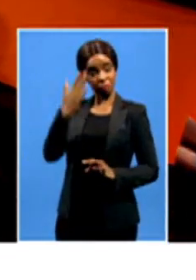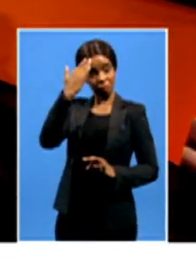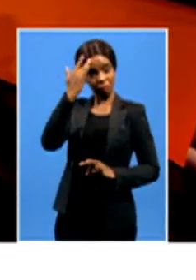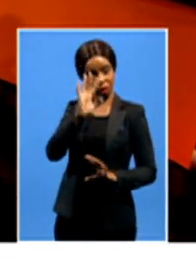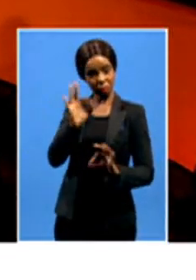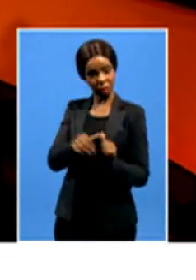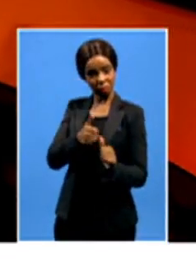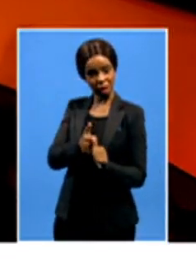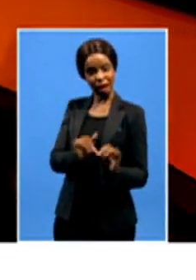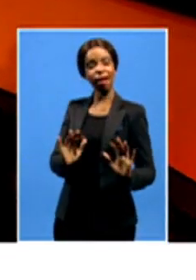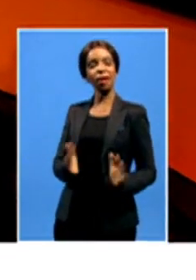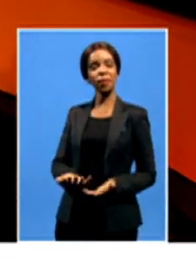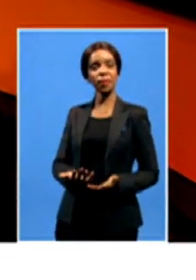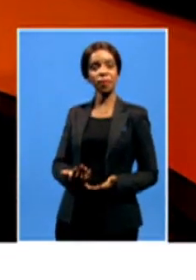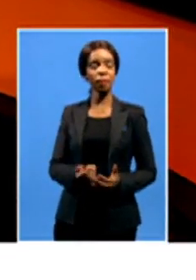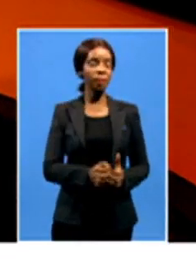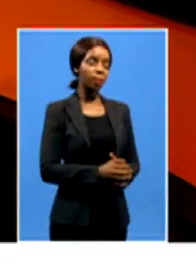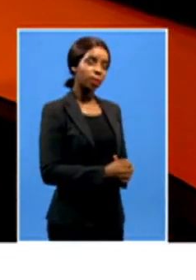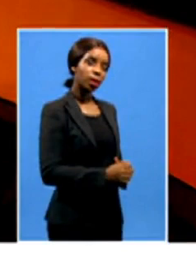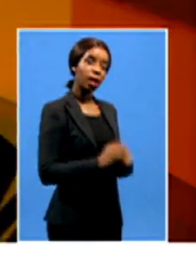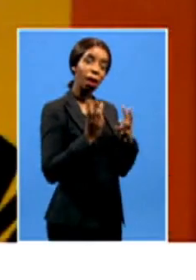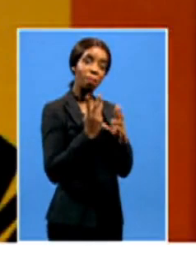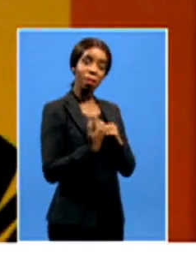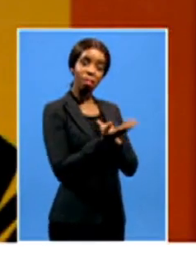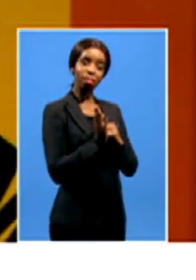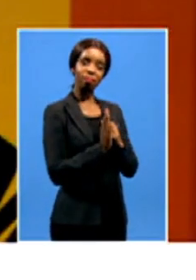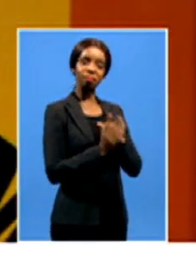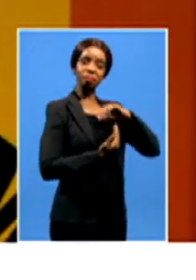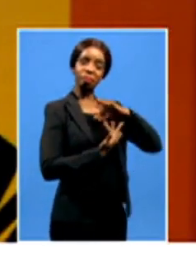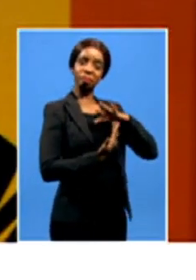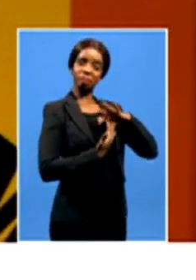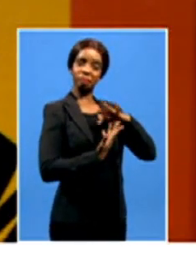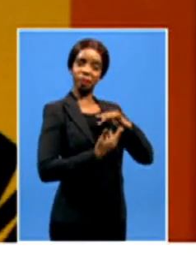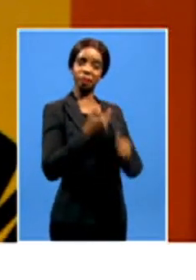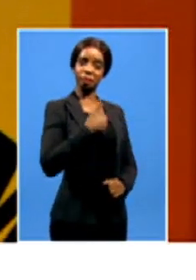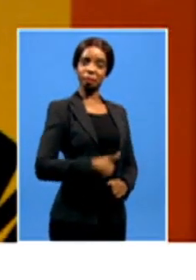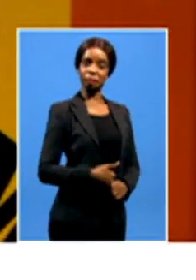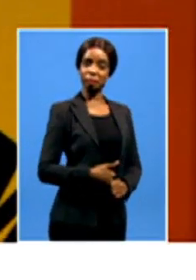What keeps you going? People inspire me, people around me.